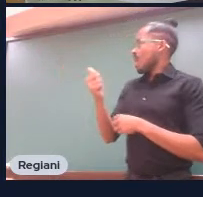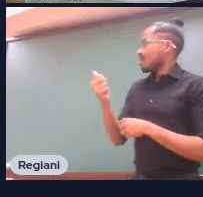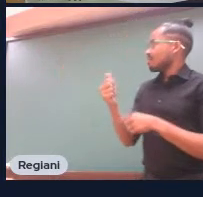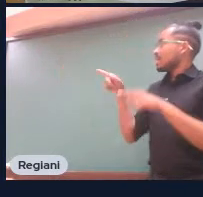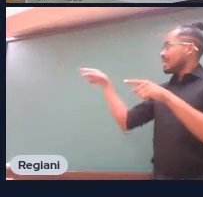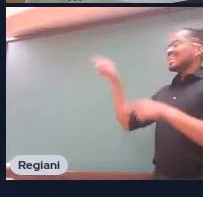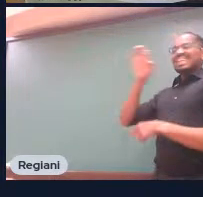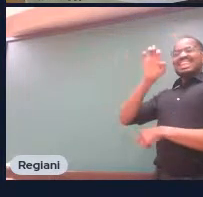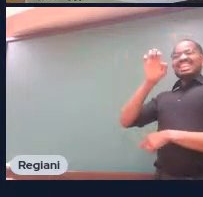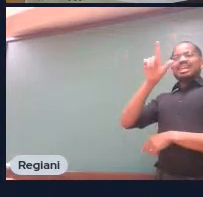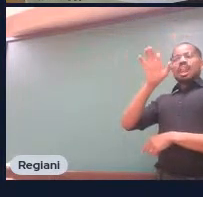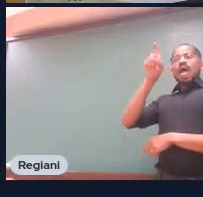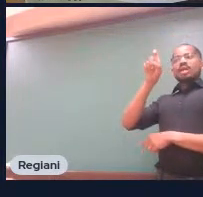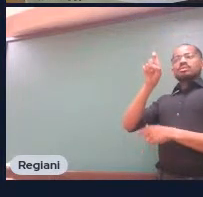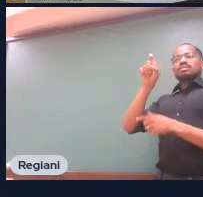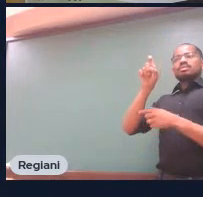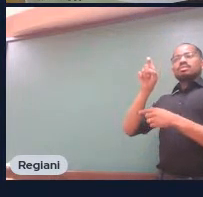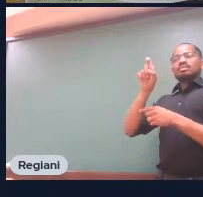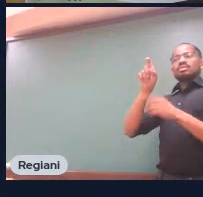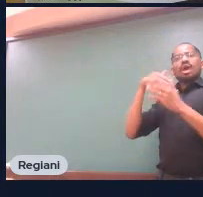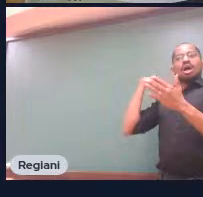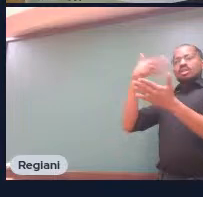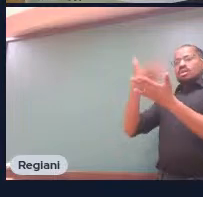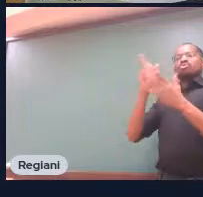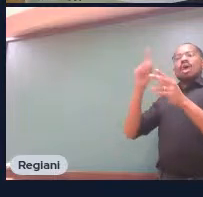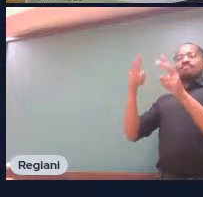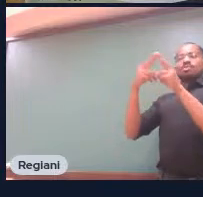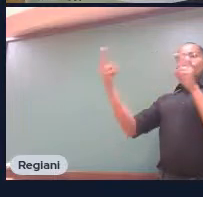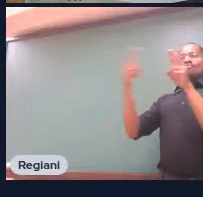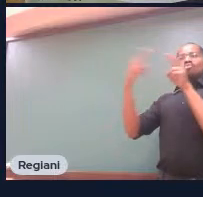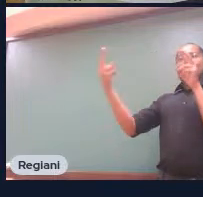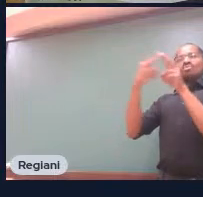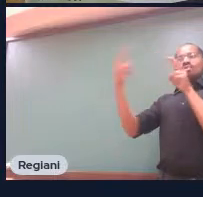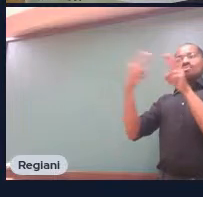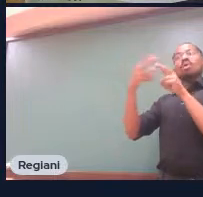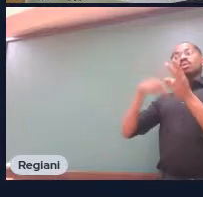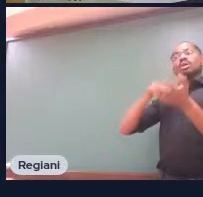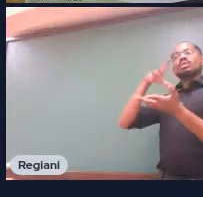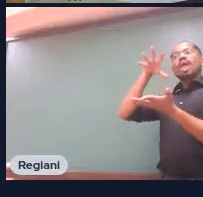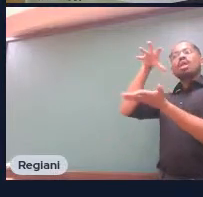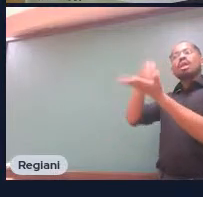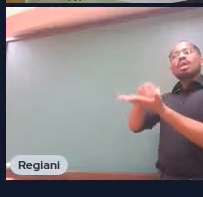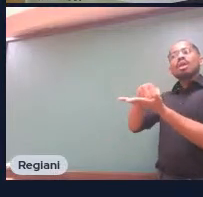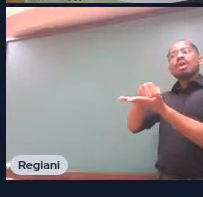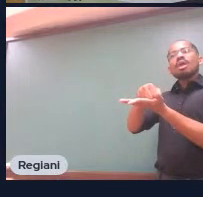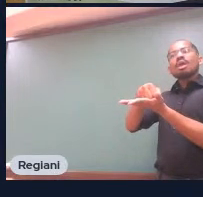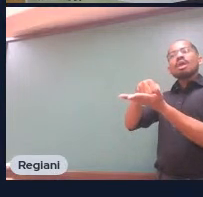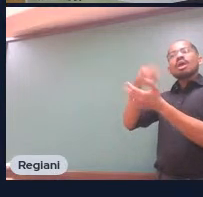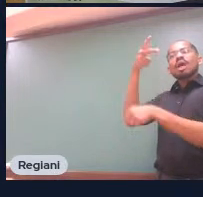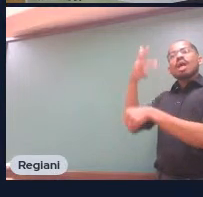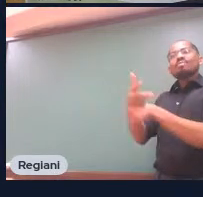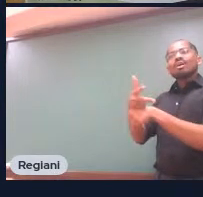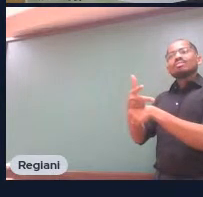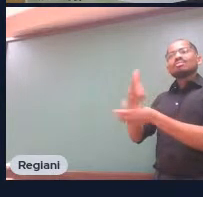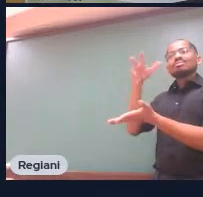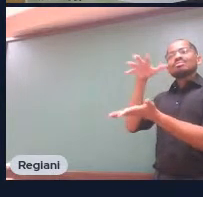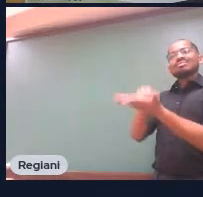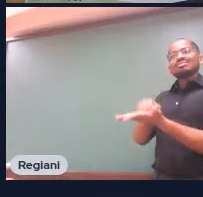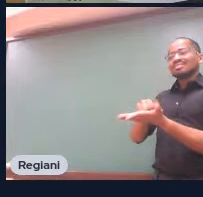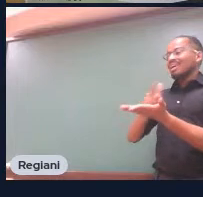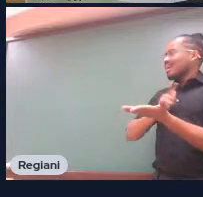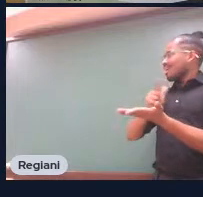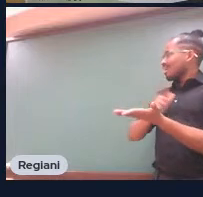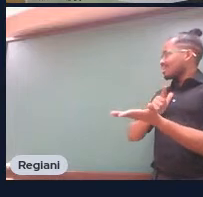all the links there. Now, as a result of the pandemic, other associations started to copy it, and I'm happy that